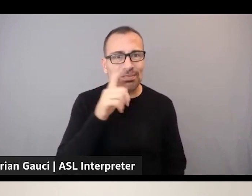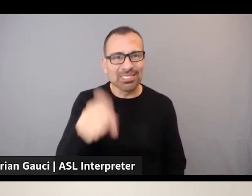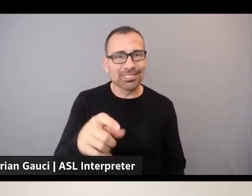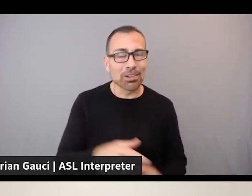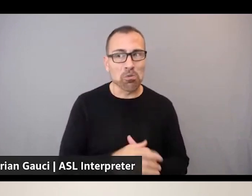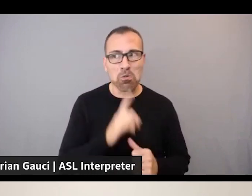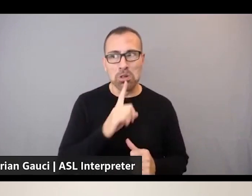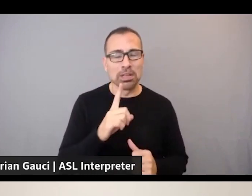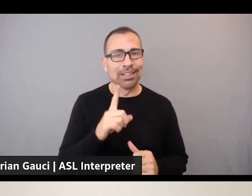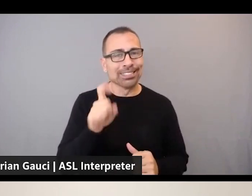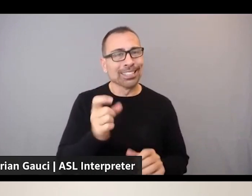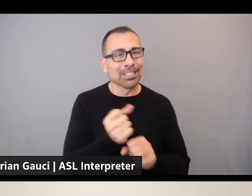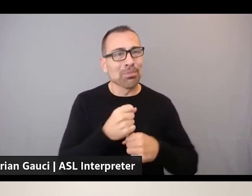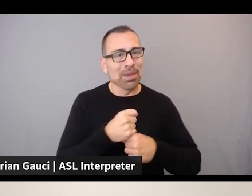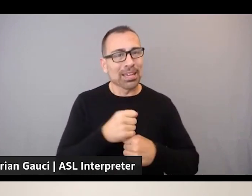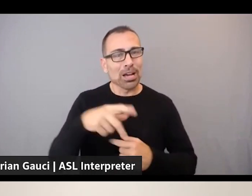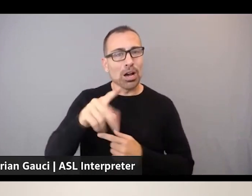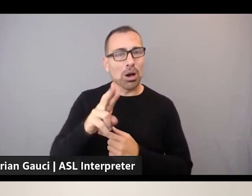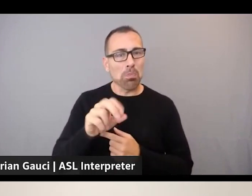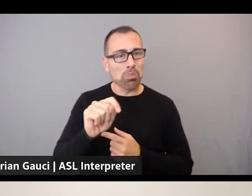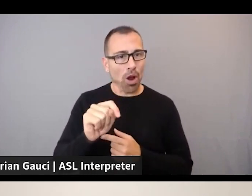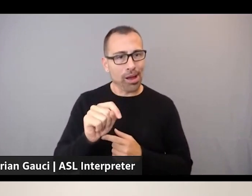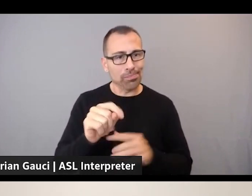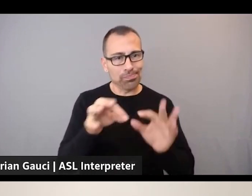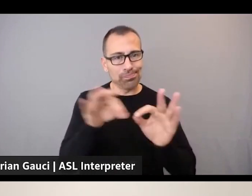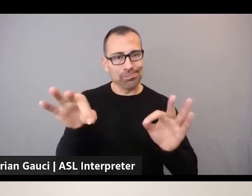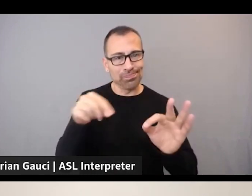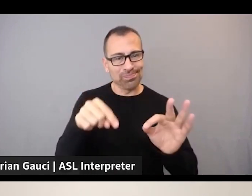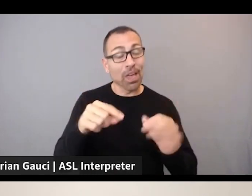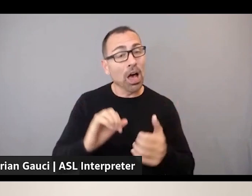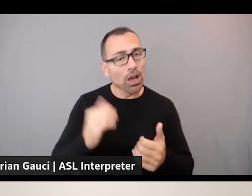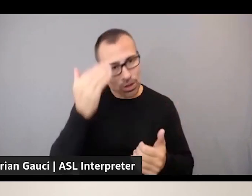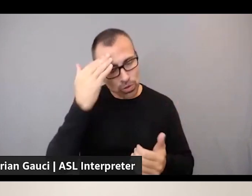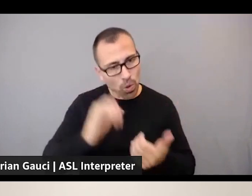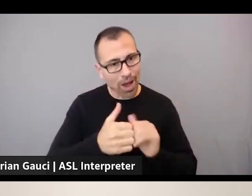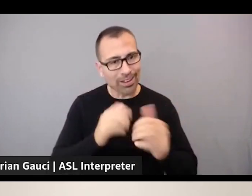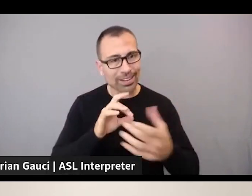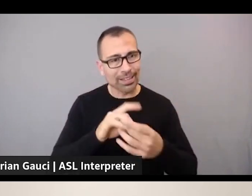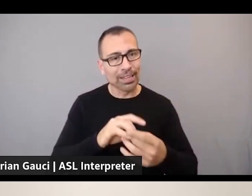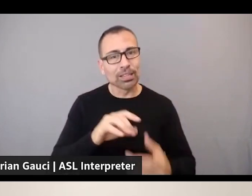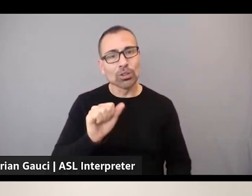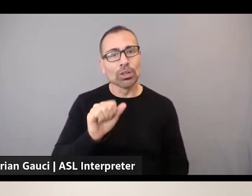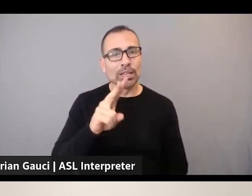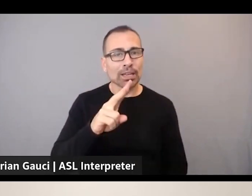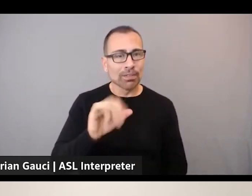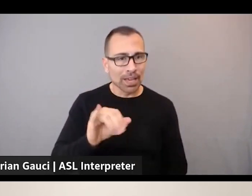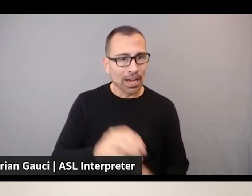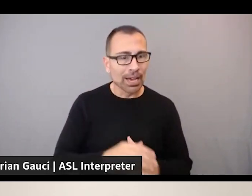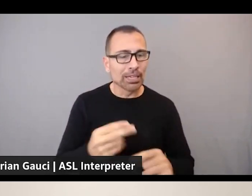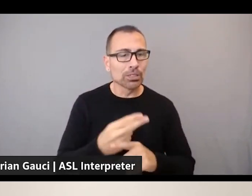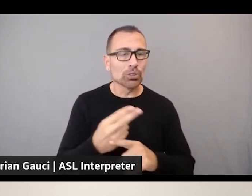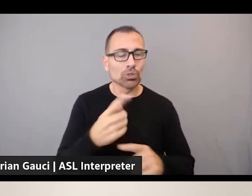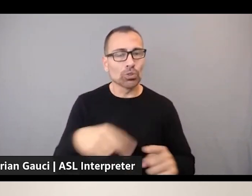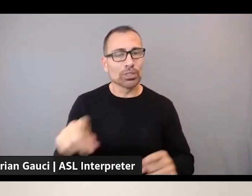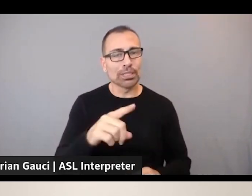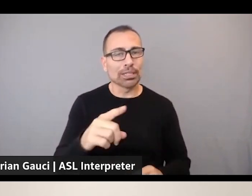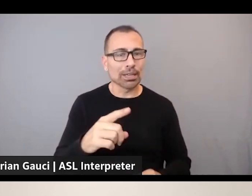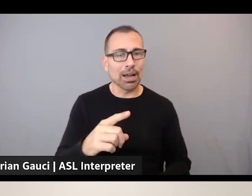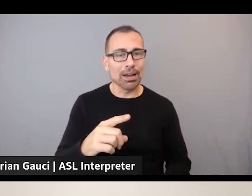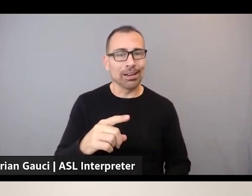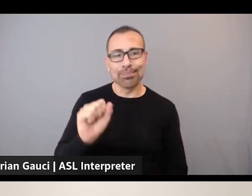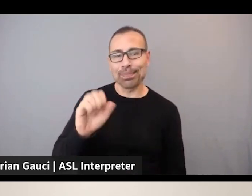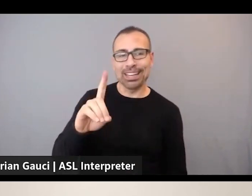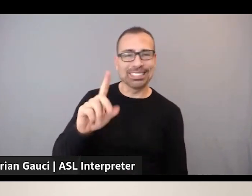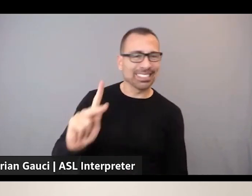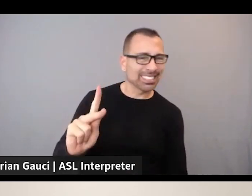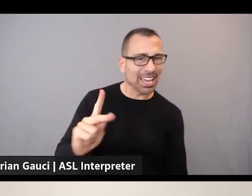right? Mm-hmm. Know how to connect to an API, right? Using one of the AWS SDKs. I was using the Python SDK, right? With Bodo. And